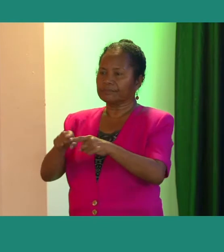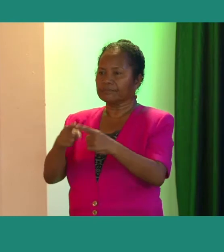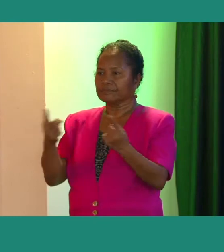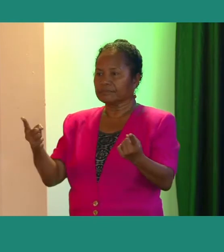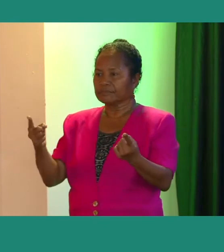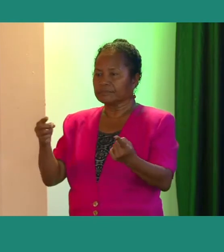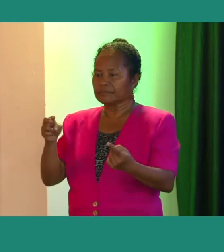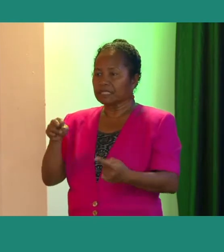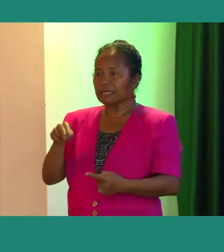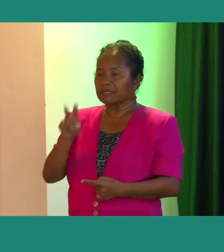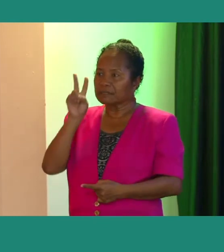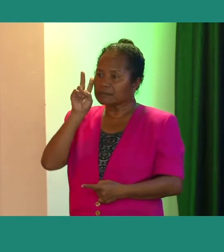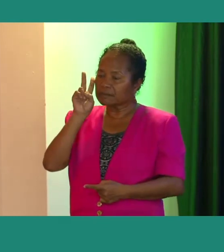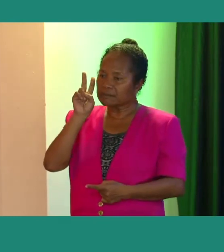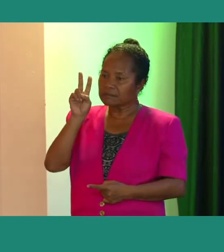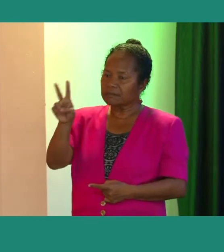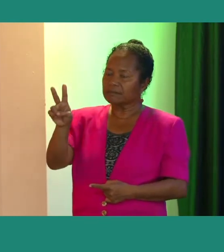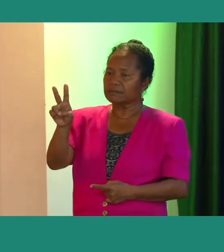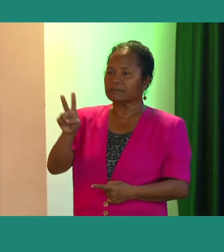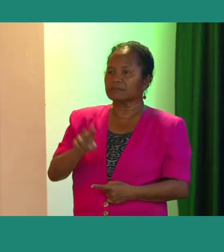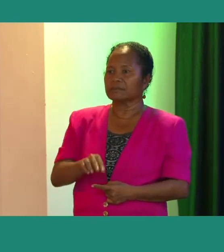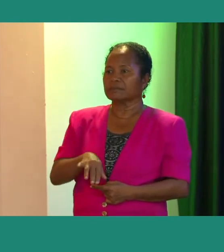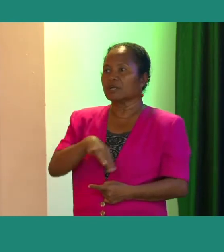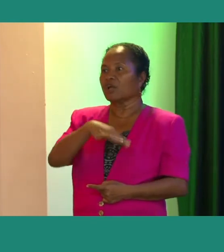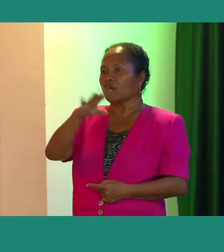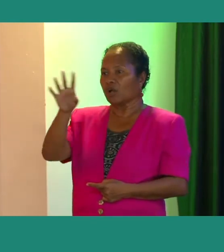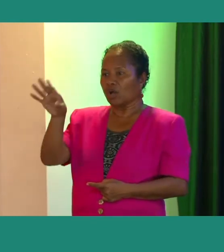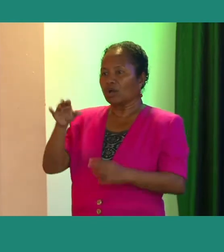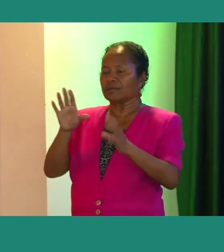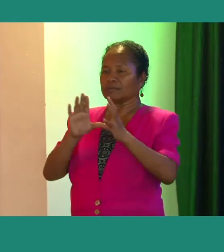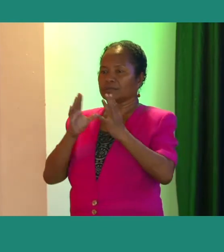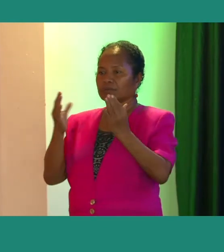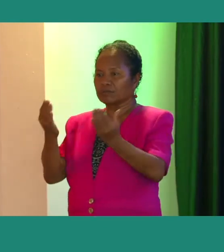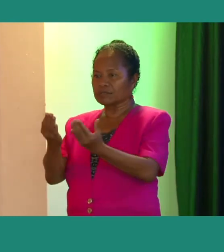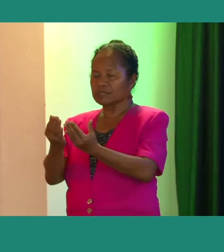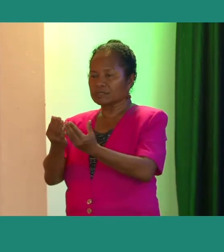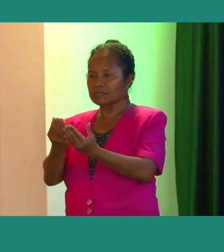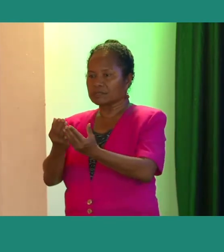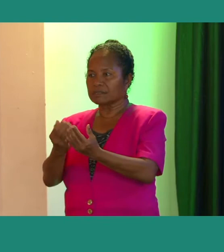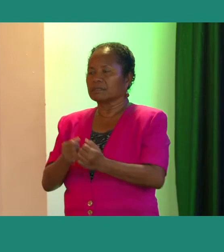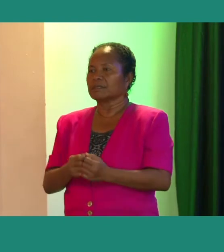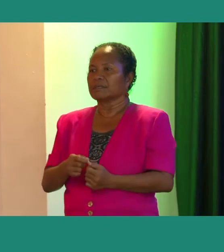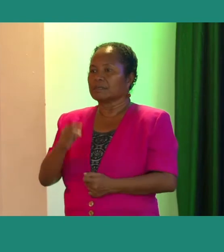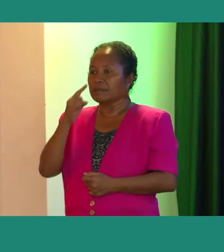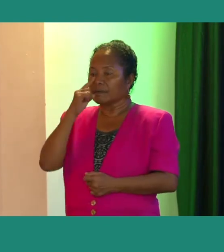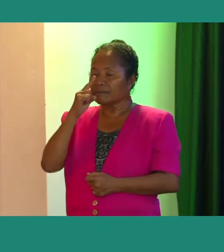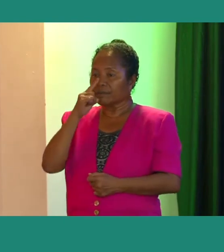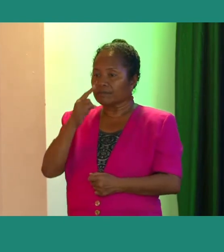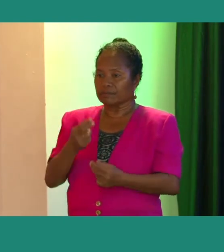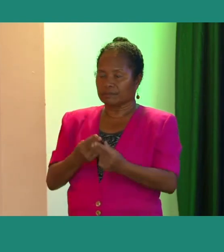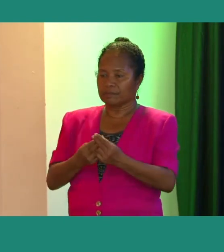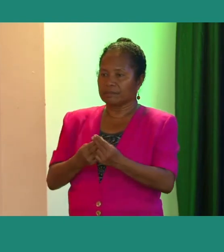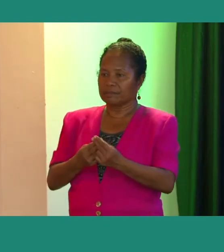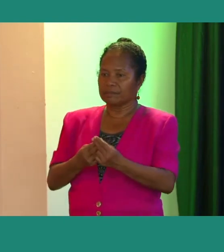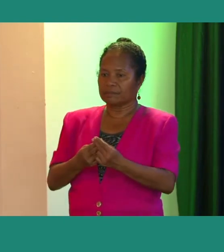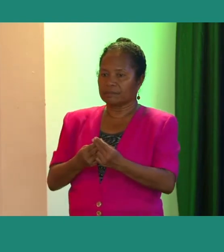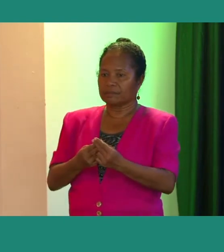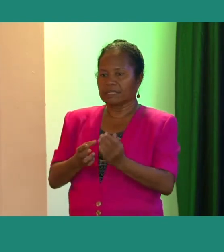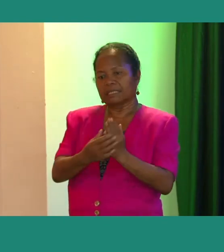to be looking at all diversity. So people living with different